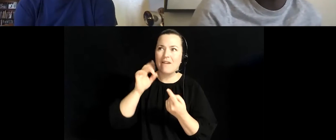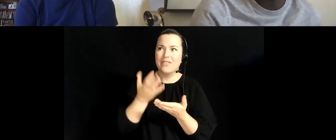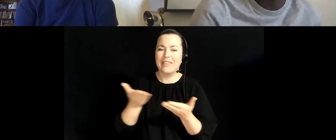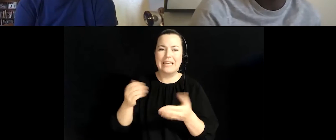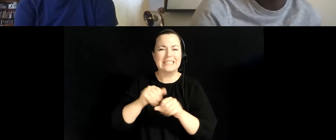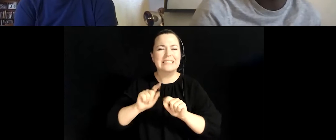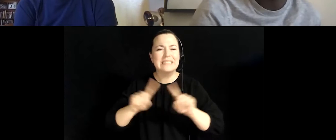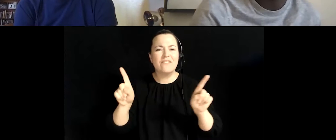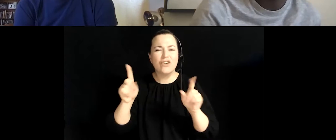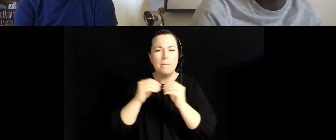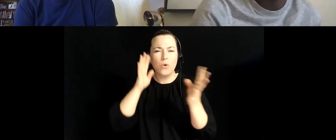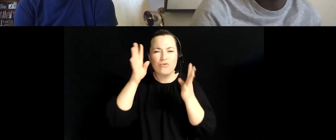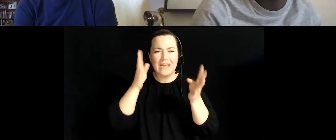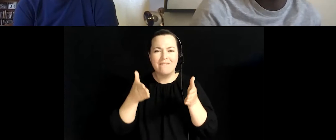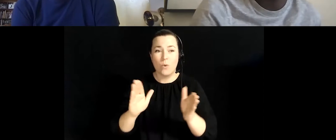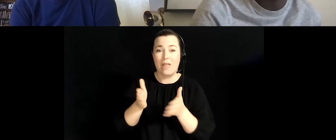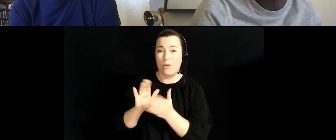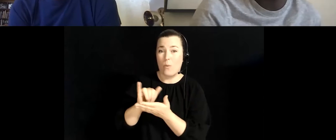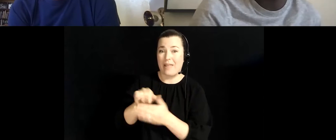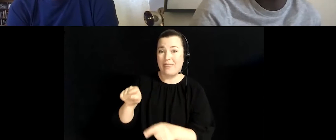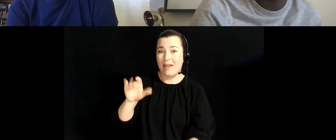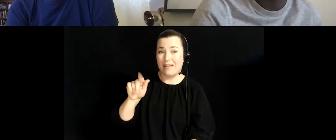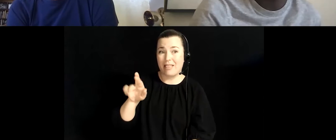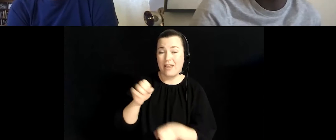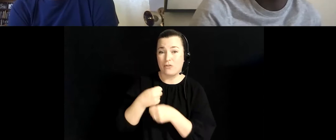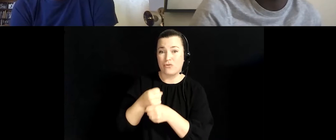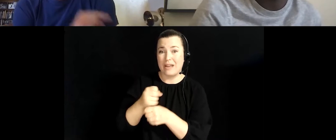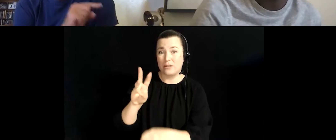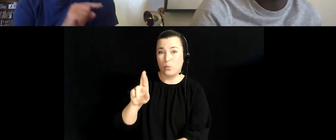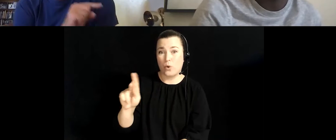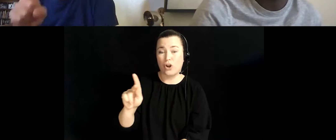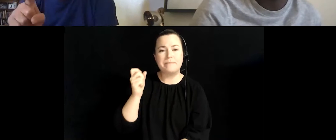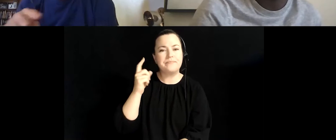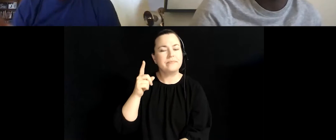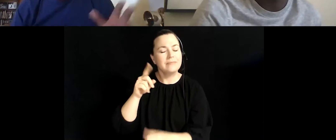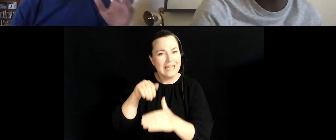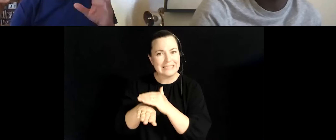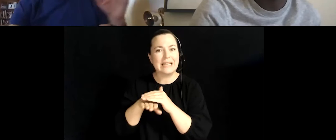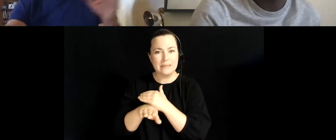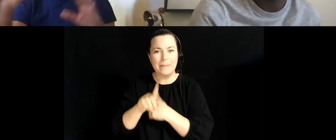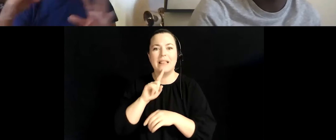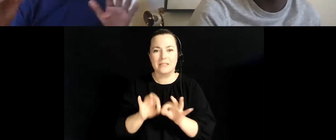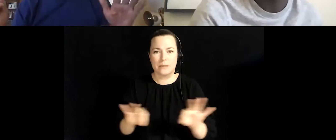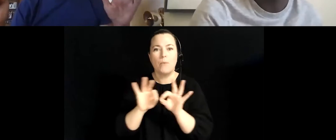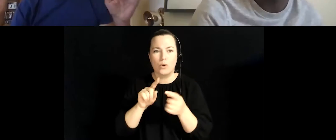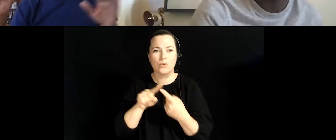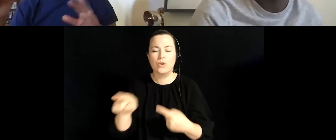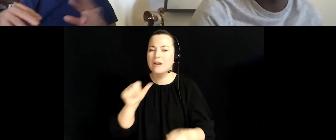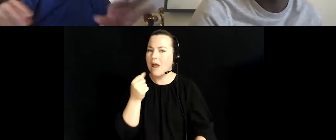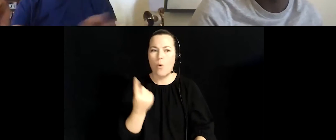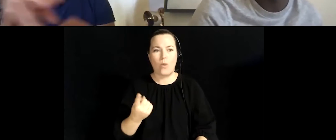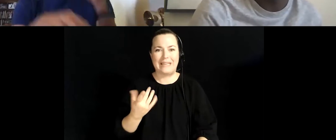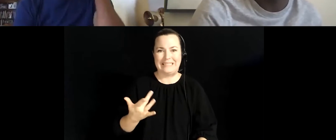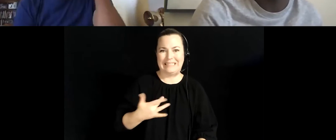work that I think accessibility is really important to her, not just in the sense of sensory